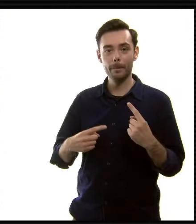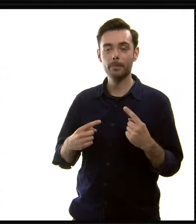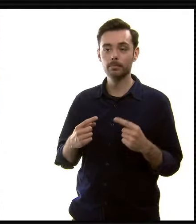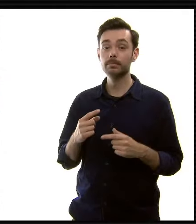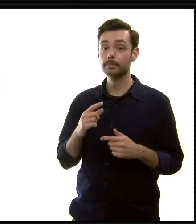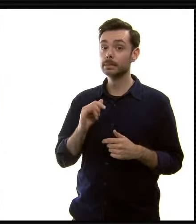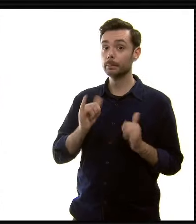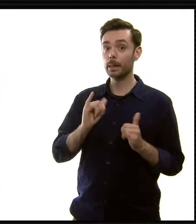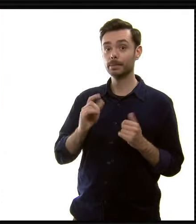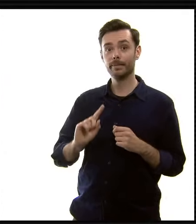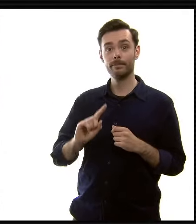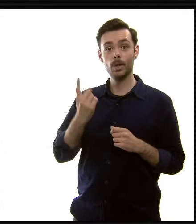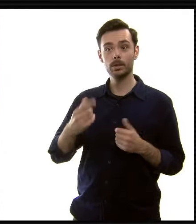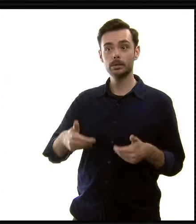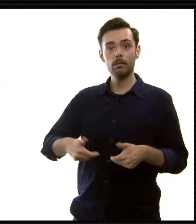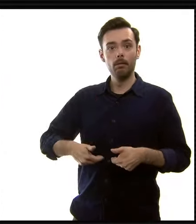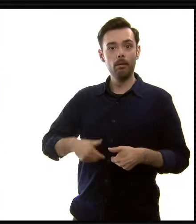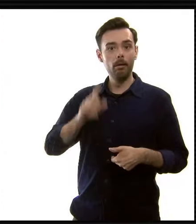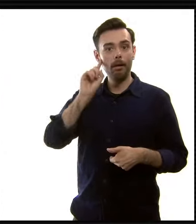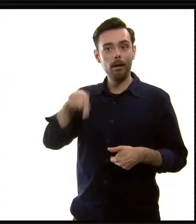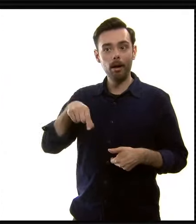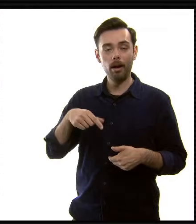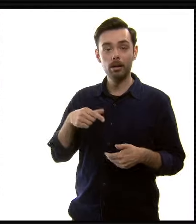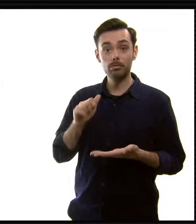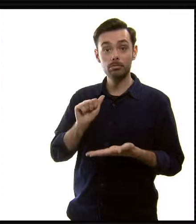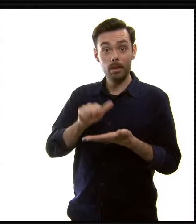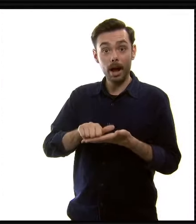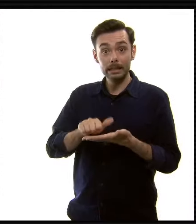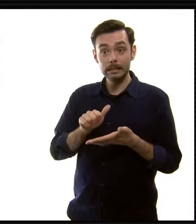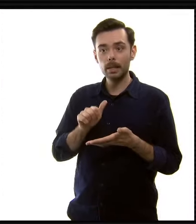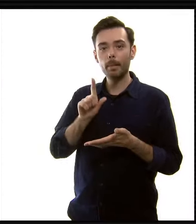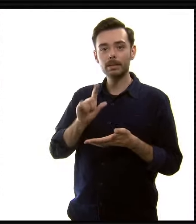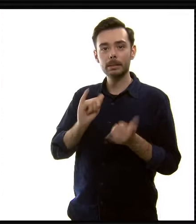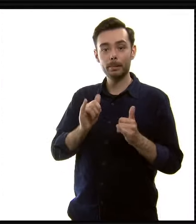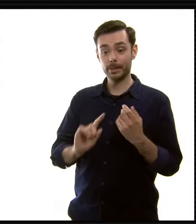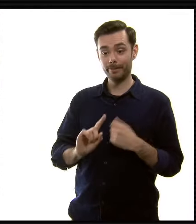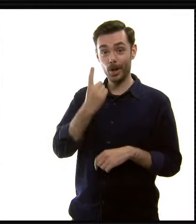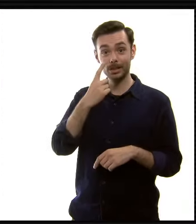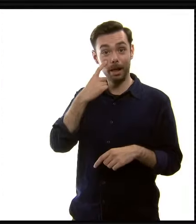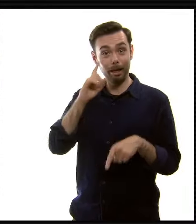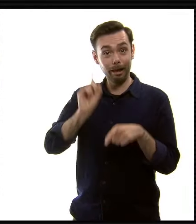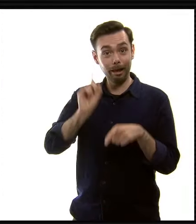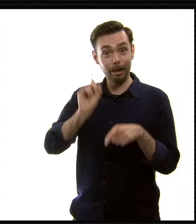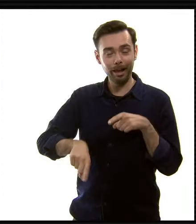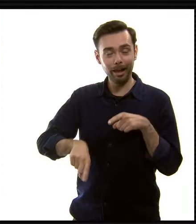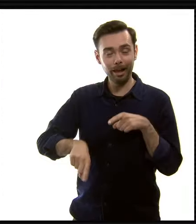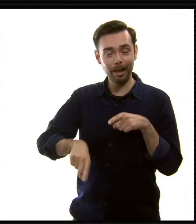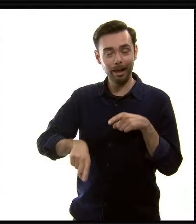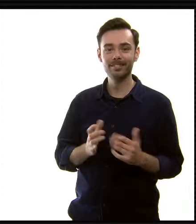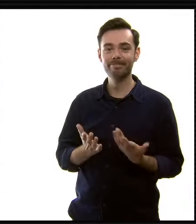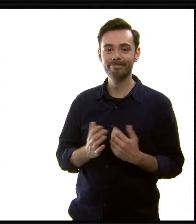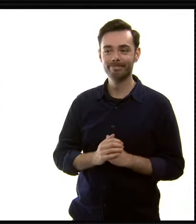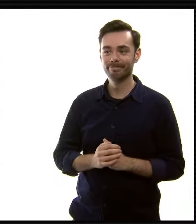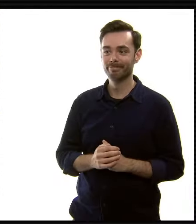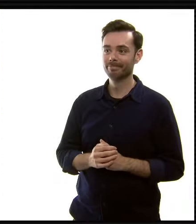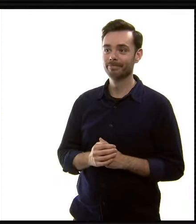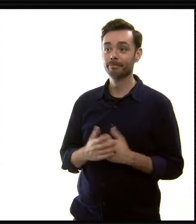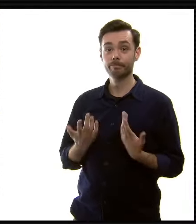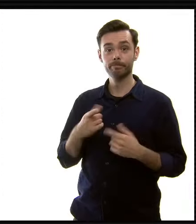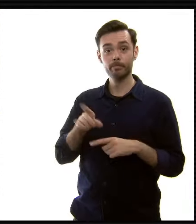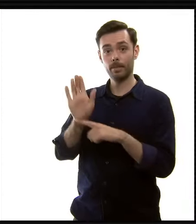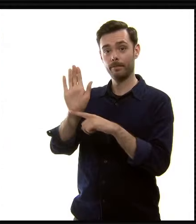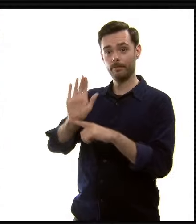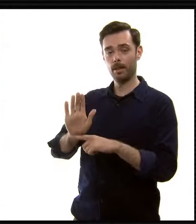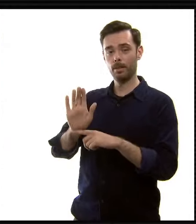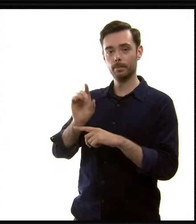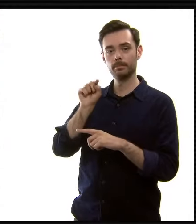for the idea, but the execution may be wrong, and that's usually what we find. The movie we made is very much from a